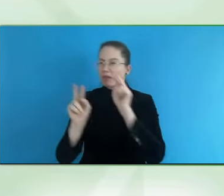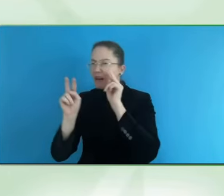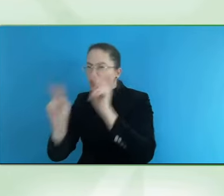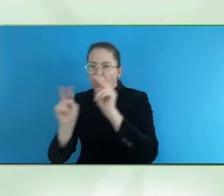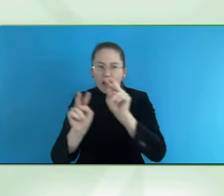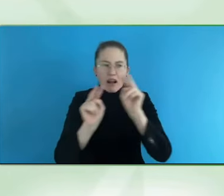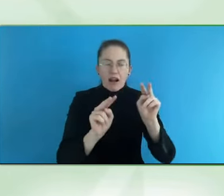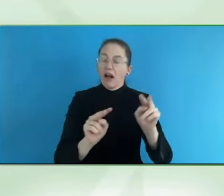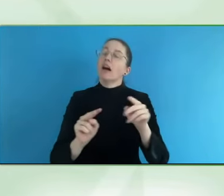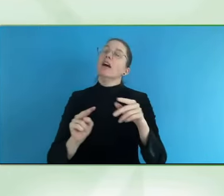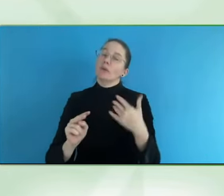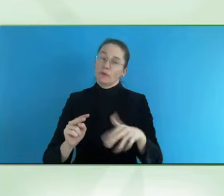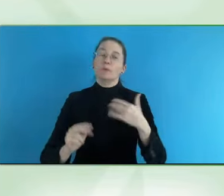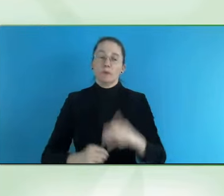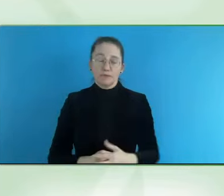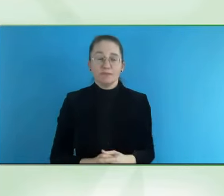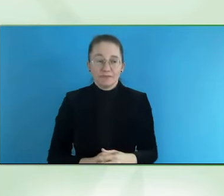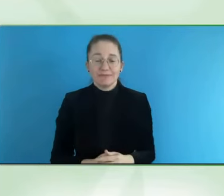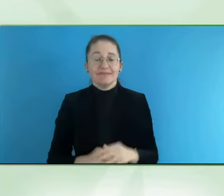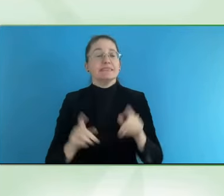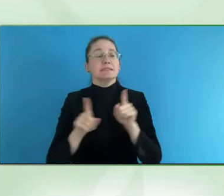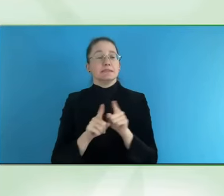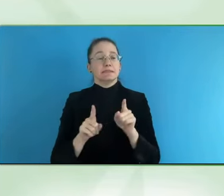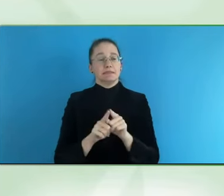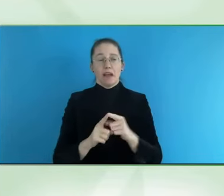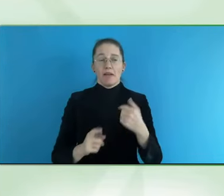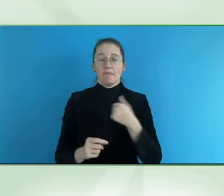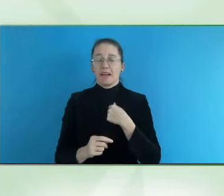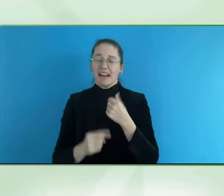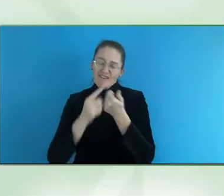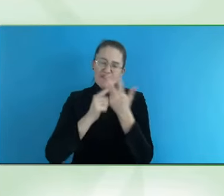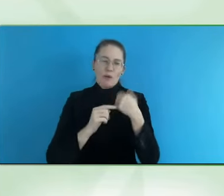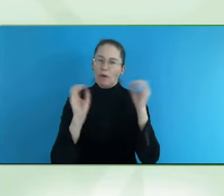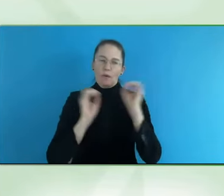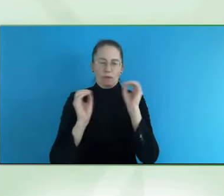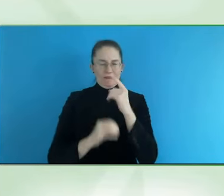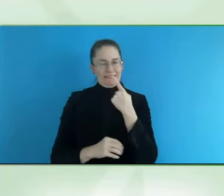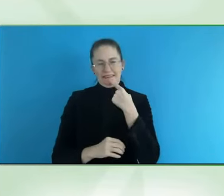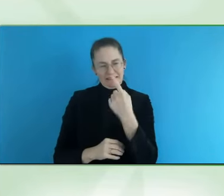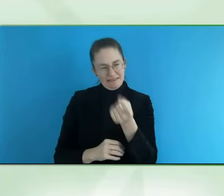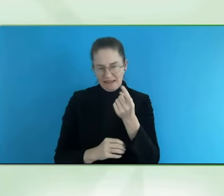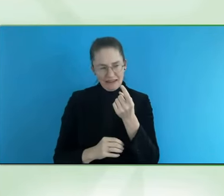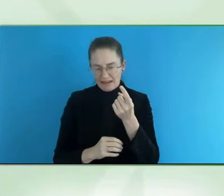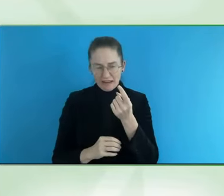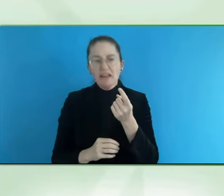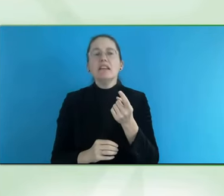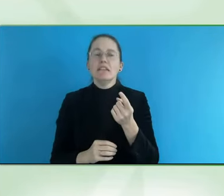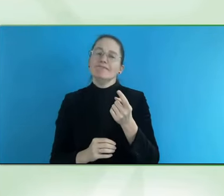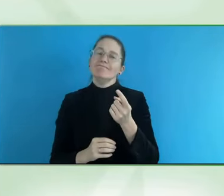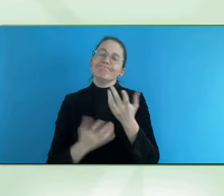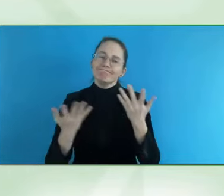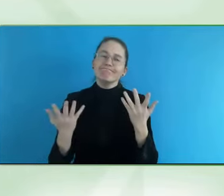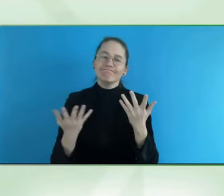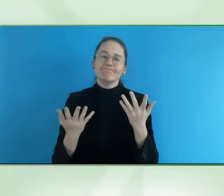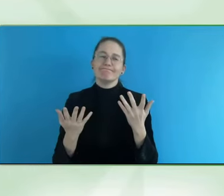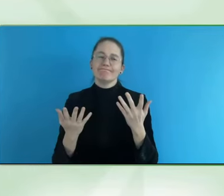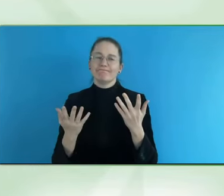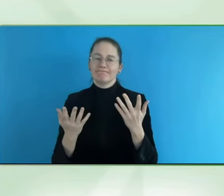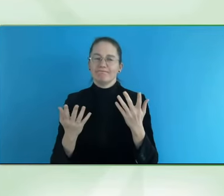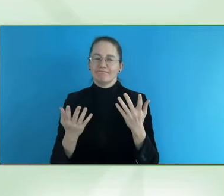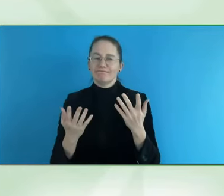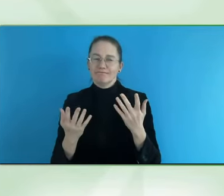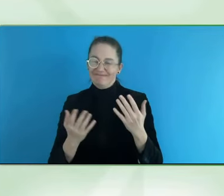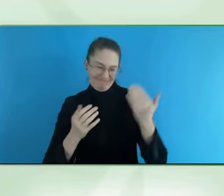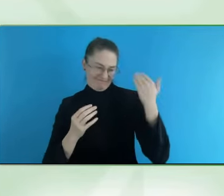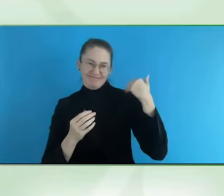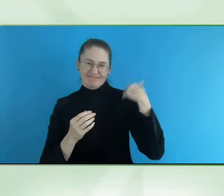our awardees. Those of you who were here at the last education conference will remember that the New Brunswick in